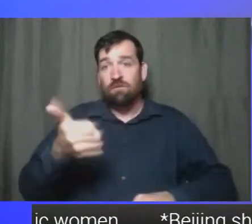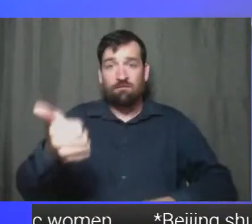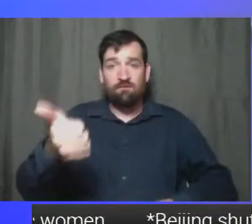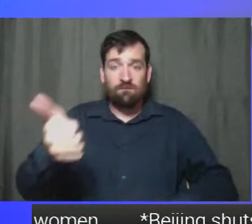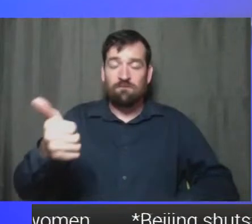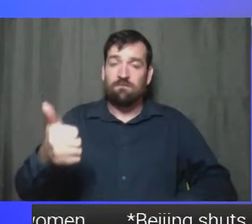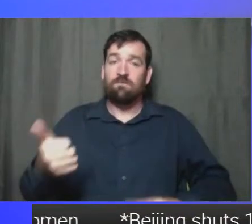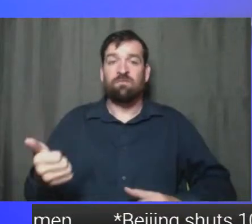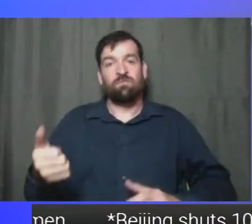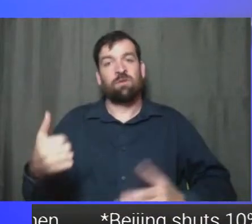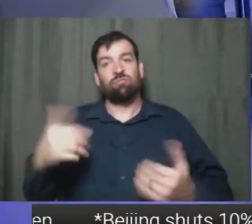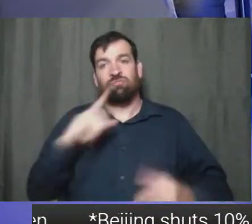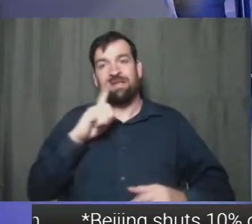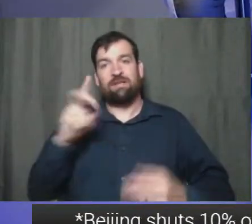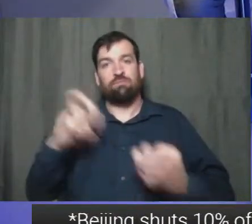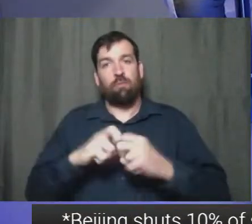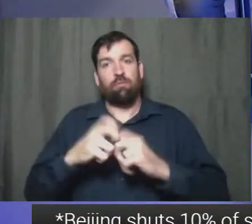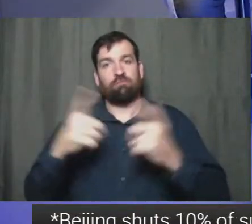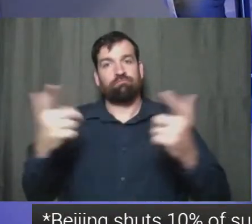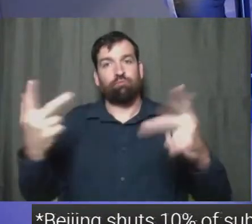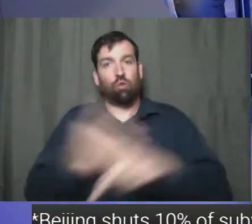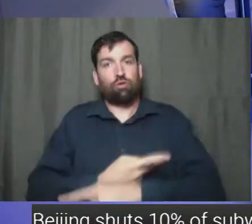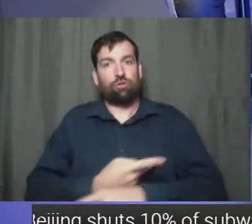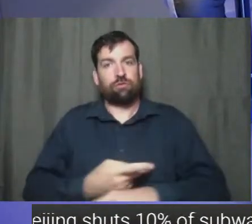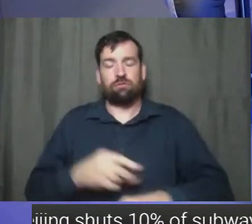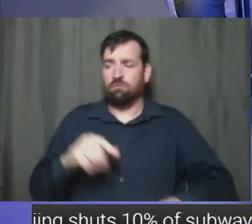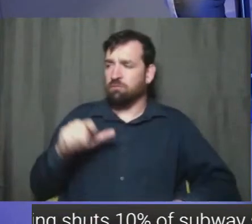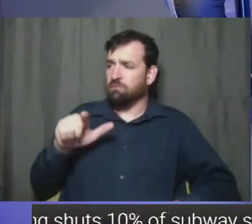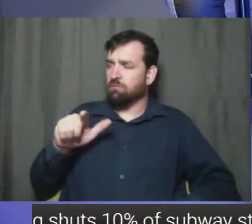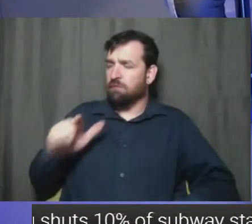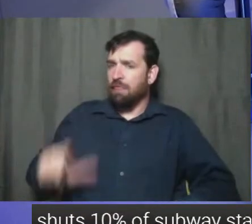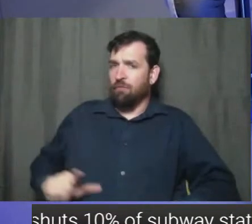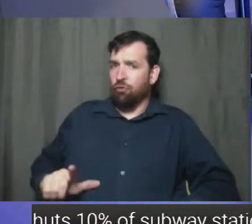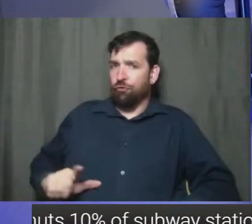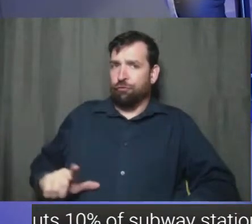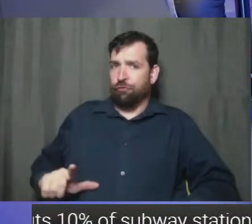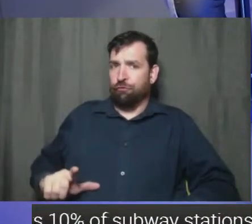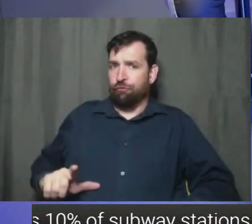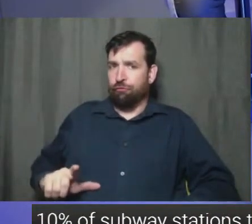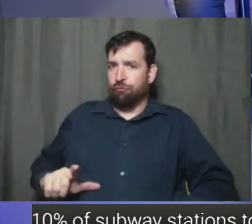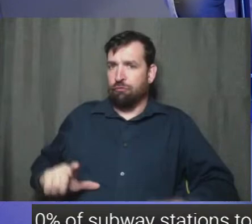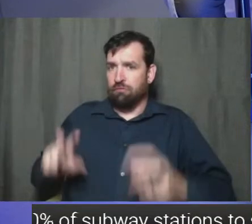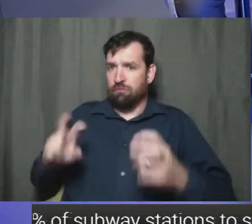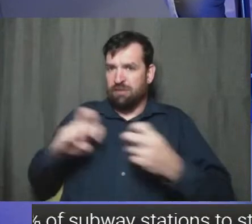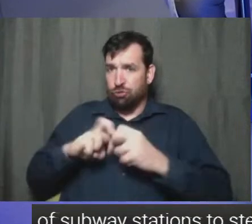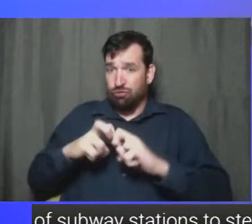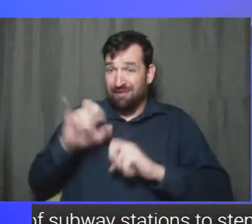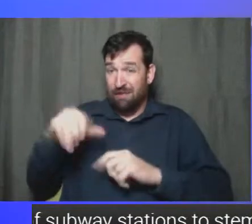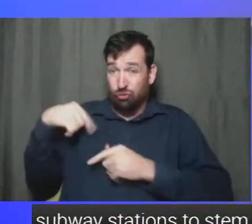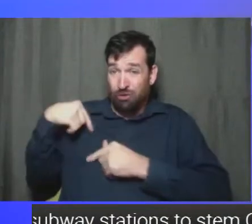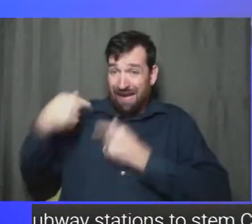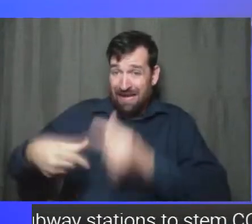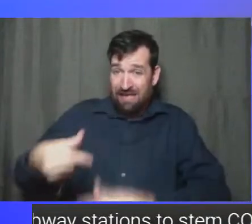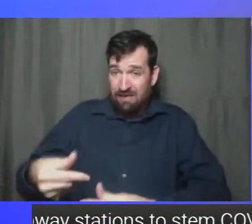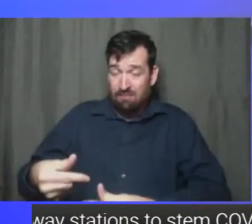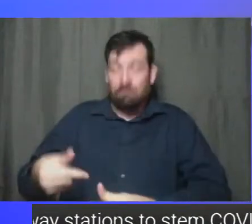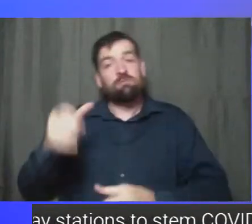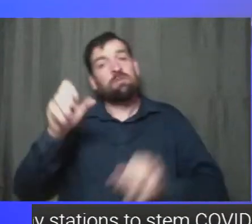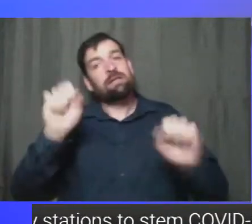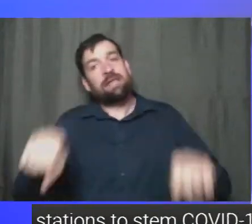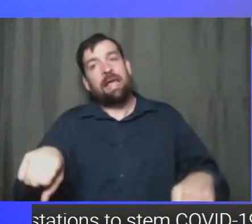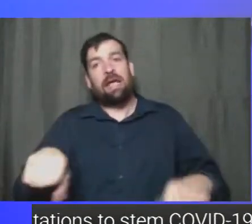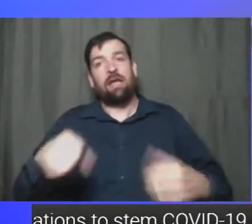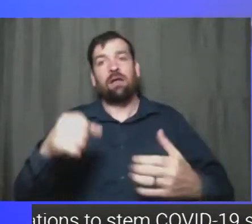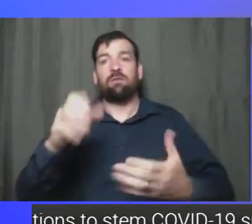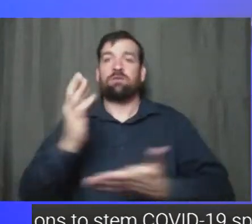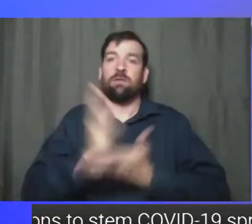made some of those problems worse. Is liver issues, are those genetic? There certainly can be some genetic problems with the liver. So it's